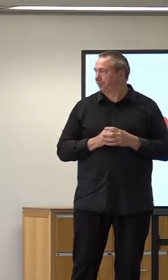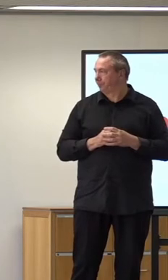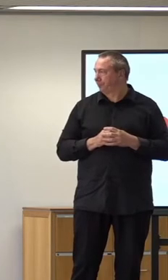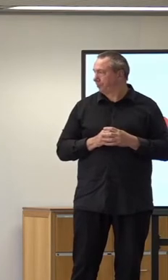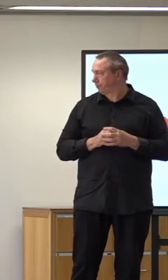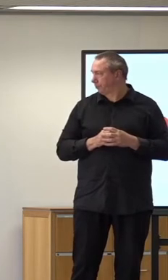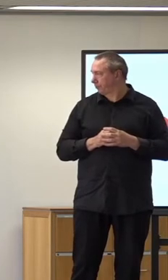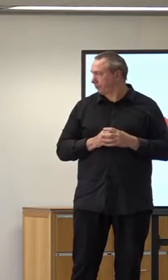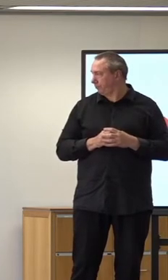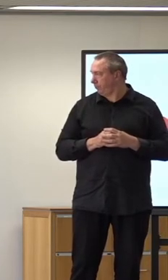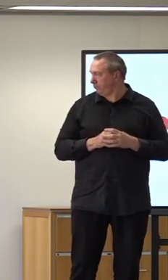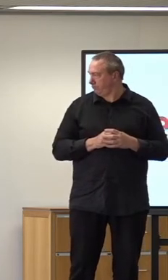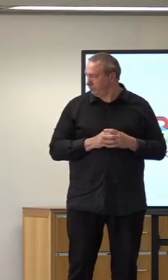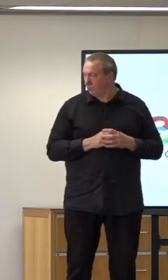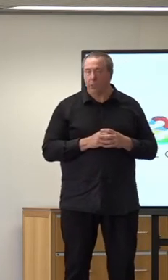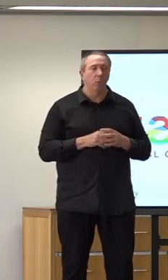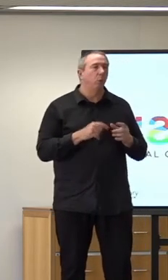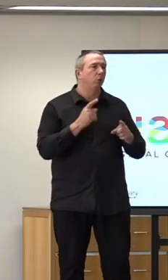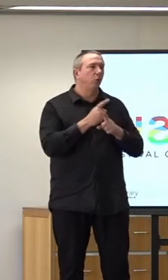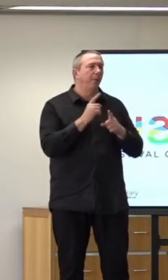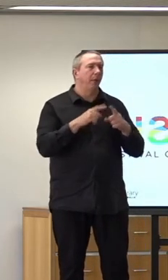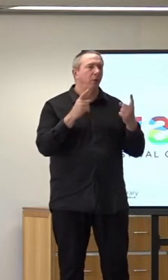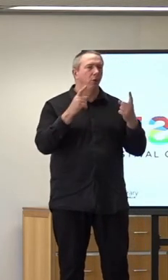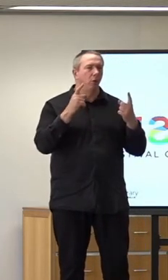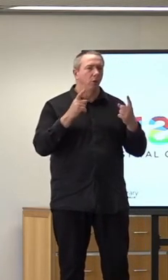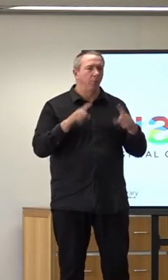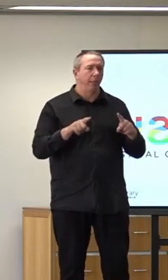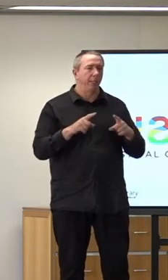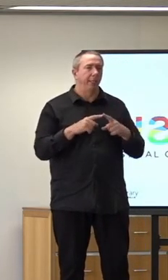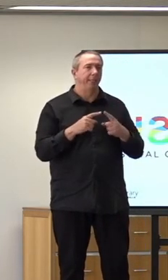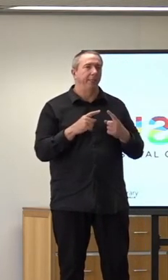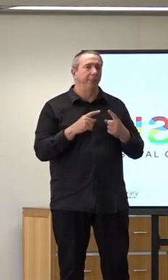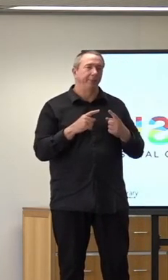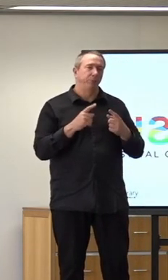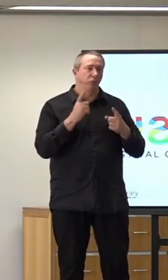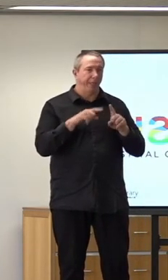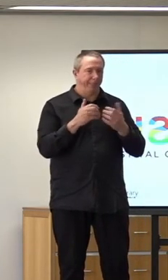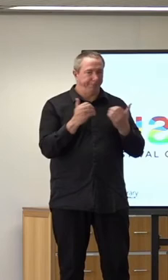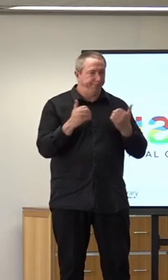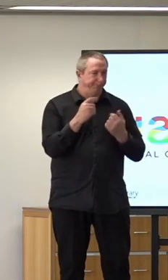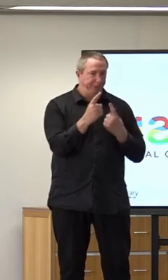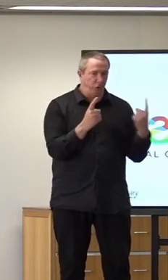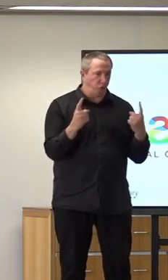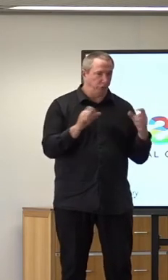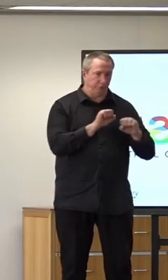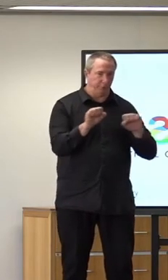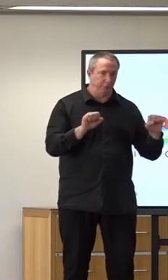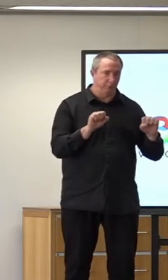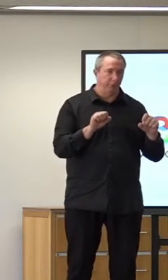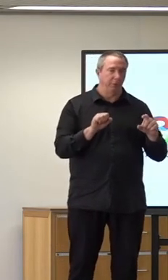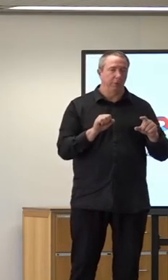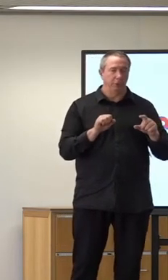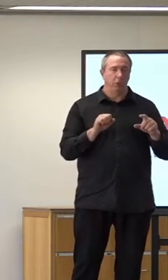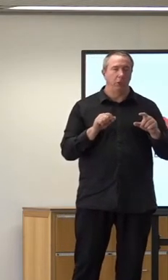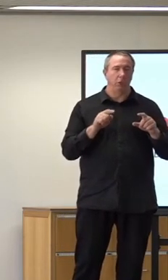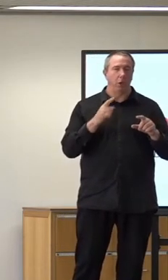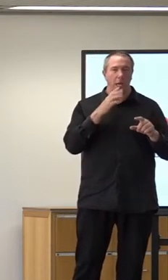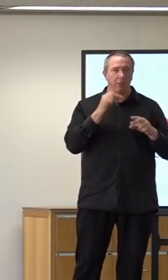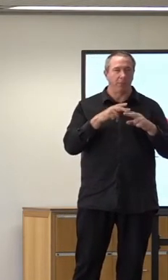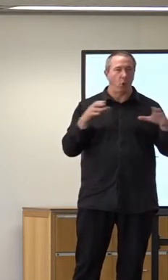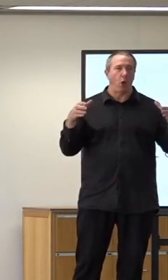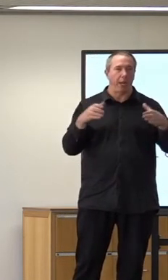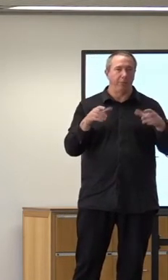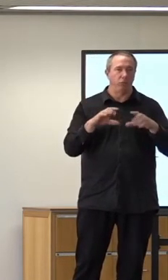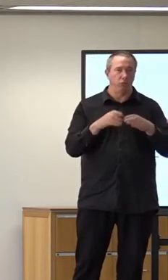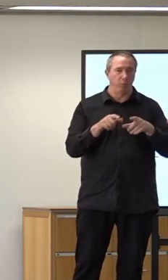think we were talking about breaking down the individuality of things and speaking more for the collective. But I also think there's something really